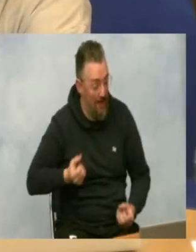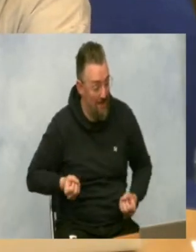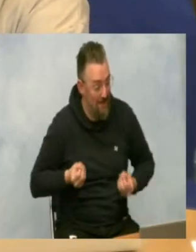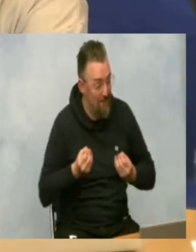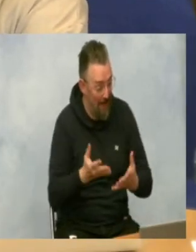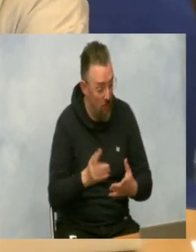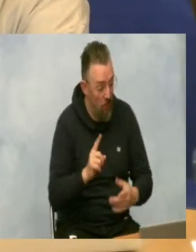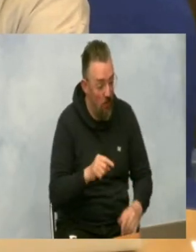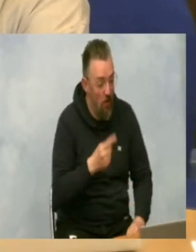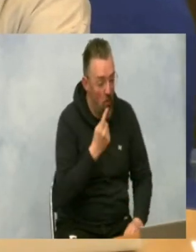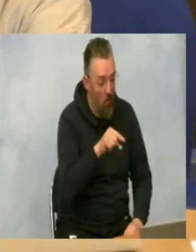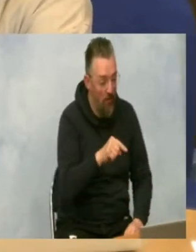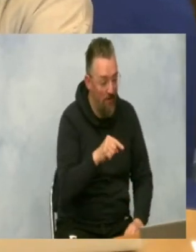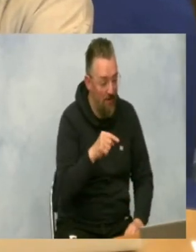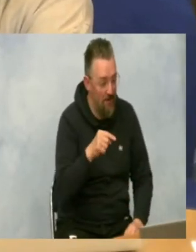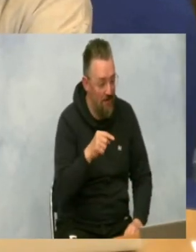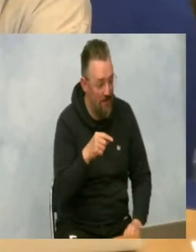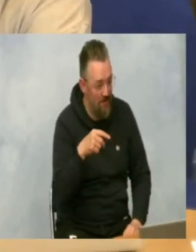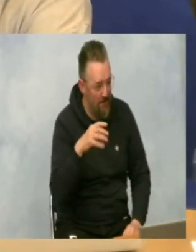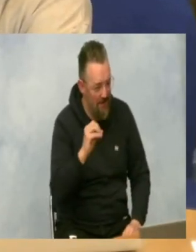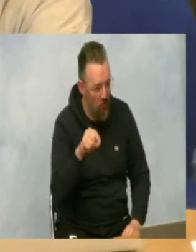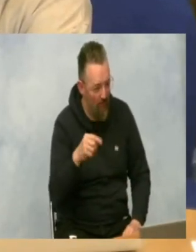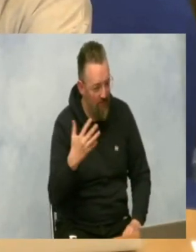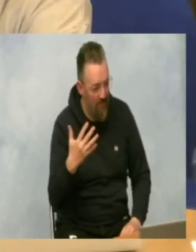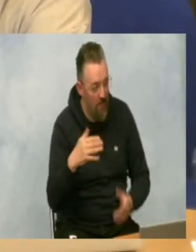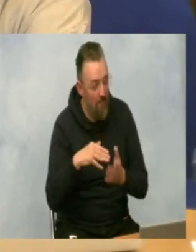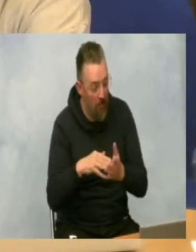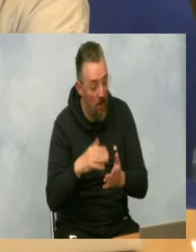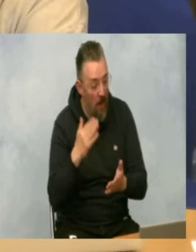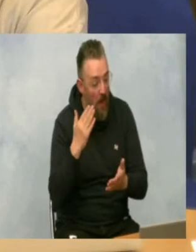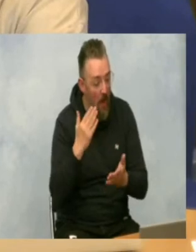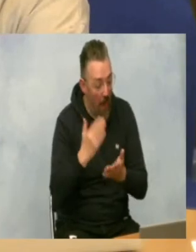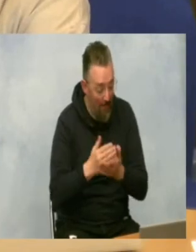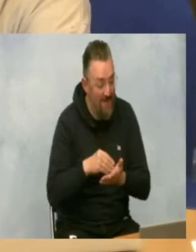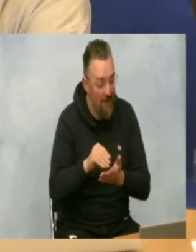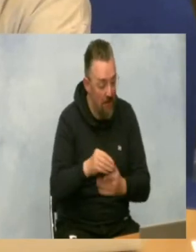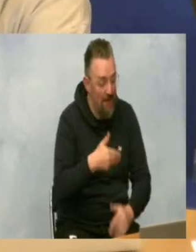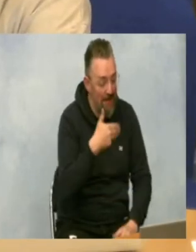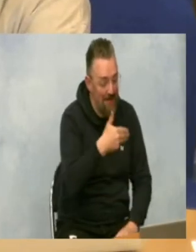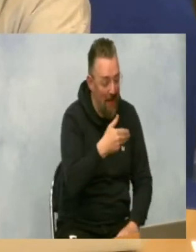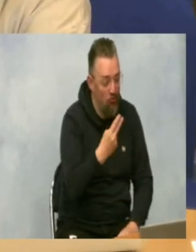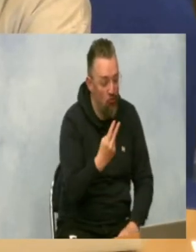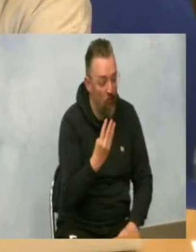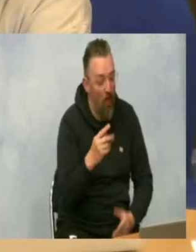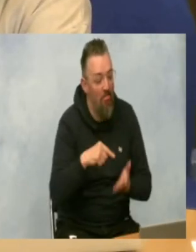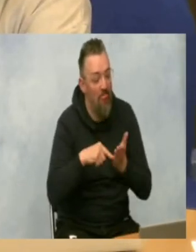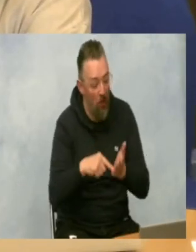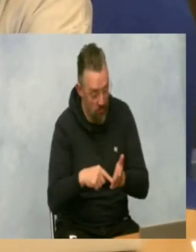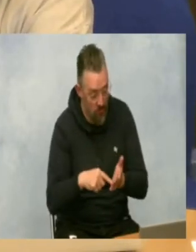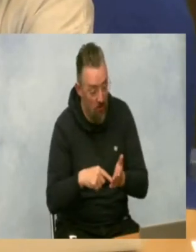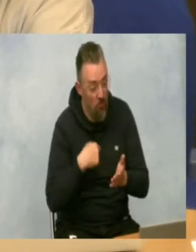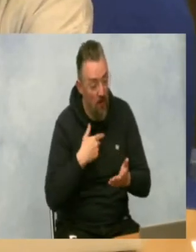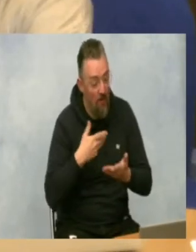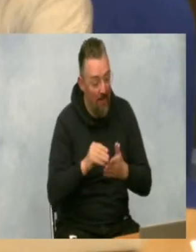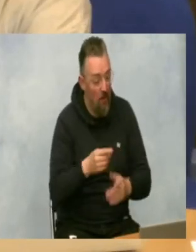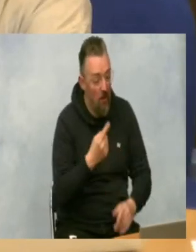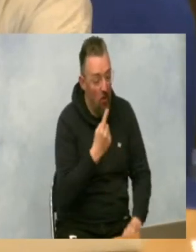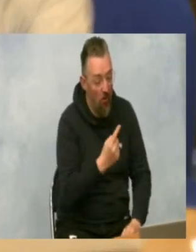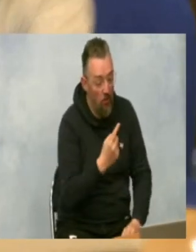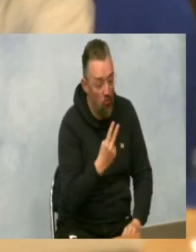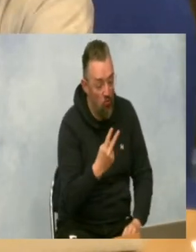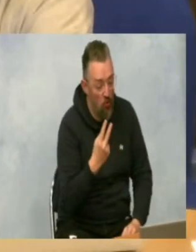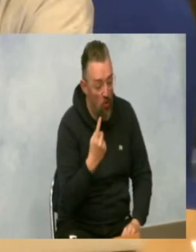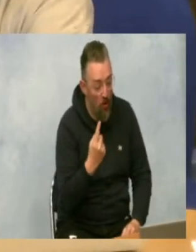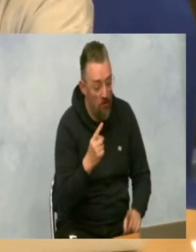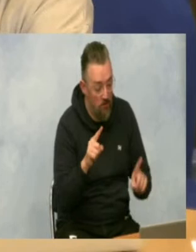was 1.045 million, and we had an actual spend of 924,000. So we were in a position of 121,000